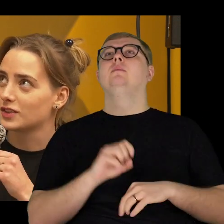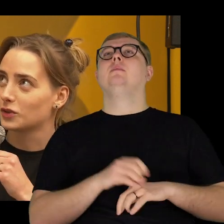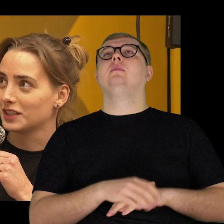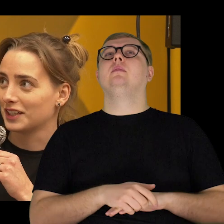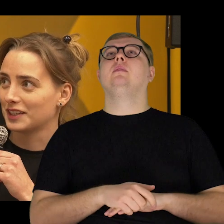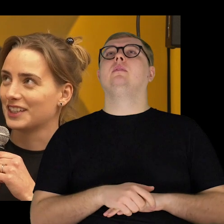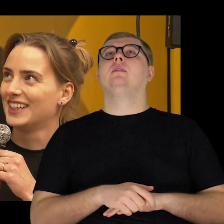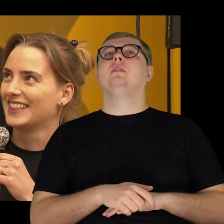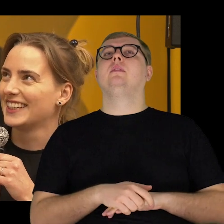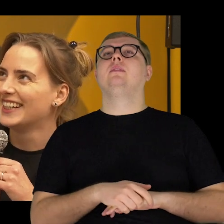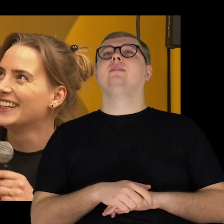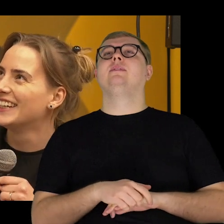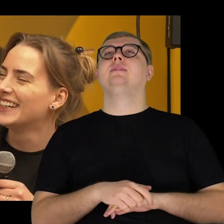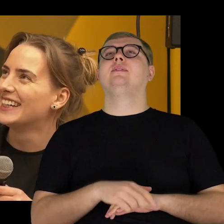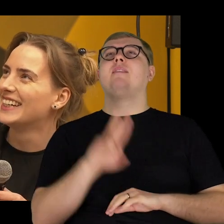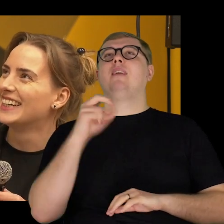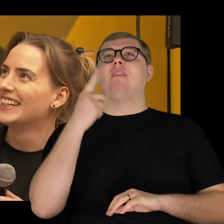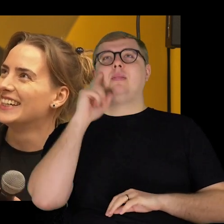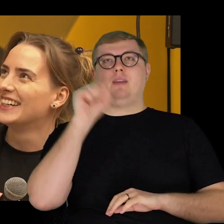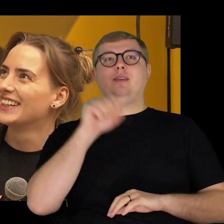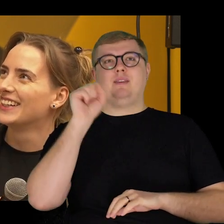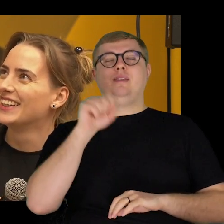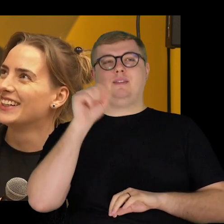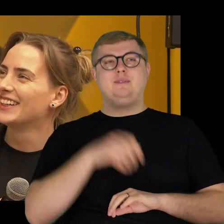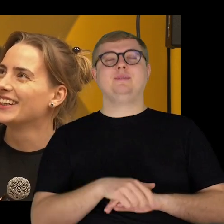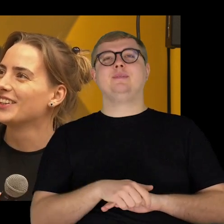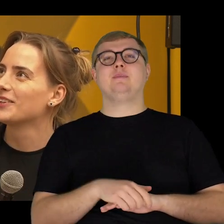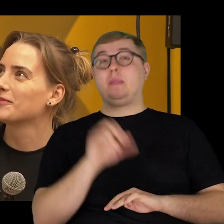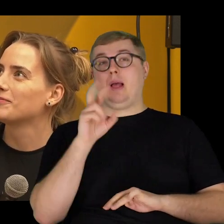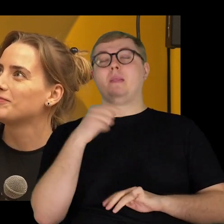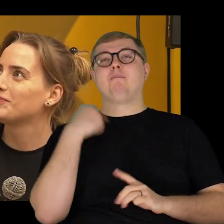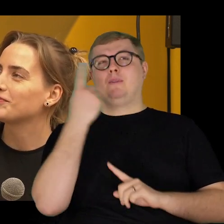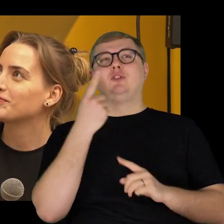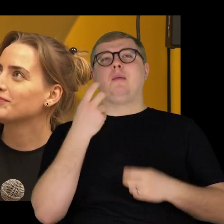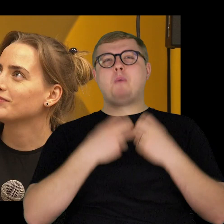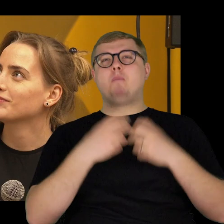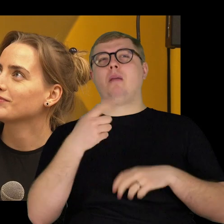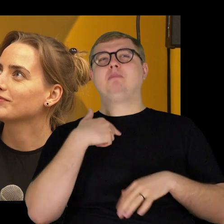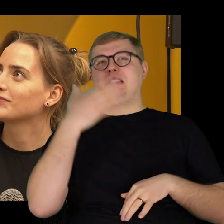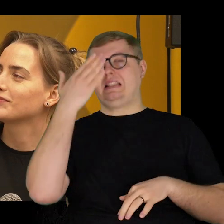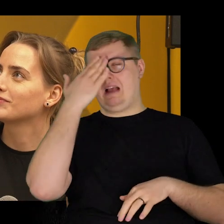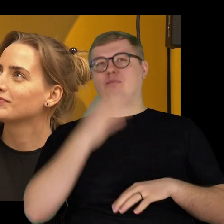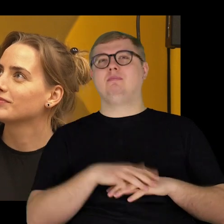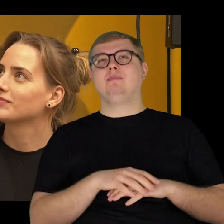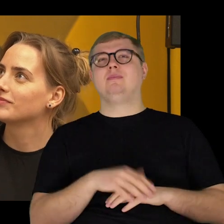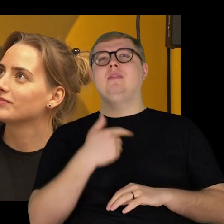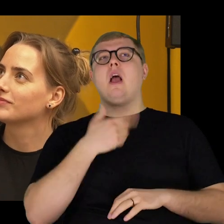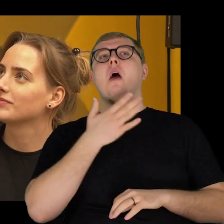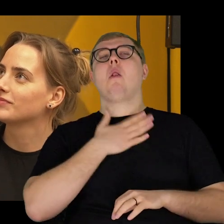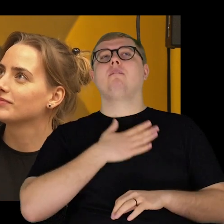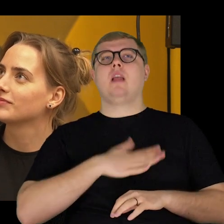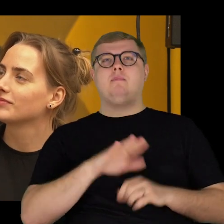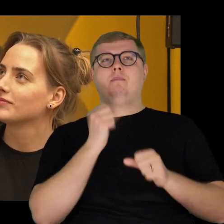Vivien is nodding, I think. I mean, the problem, you know, like with, I mean, I love like also working together